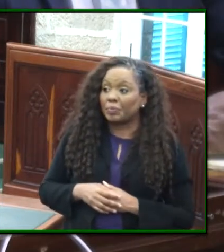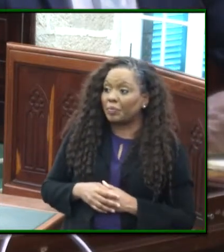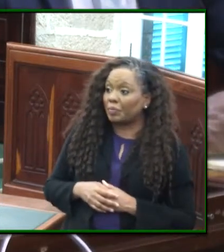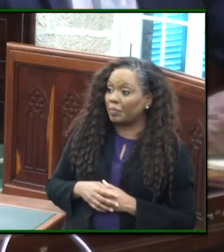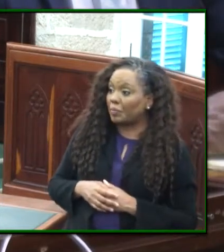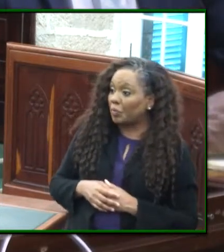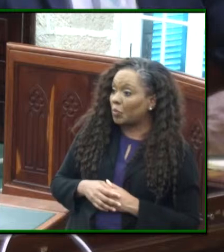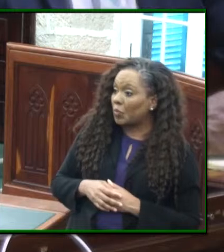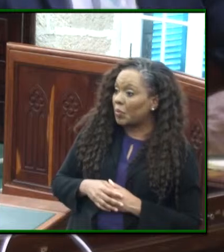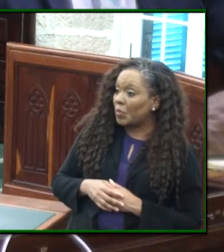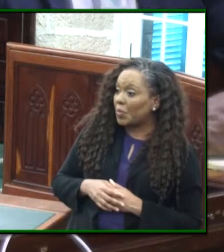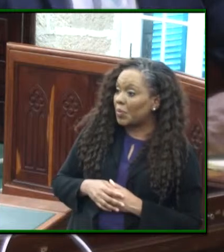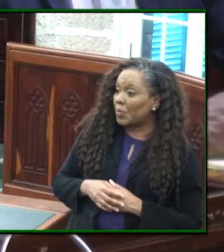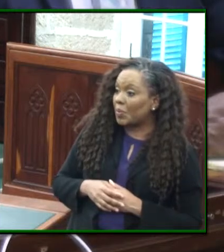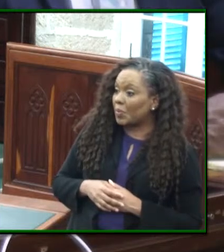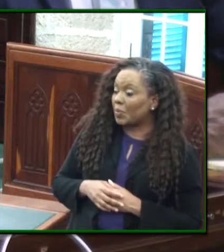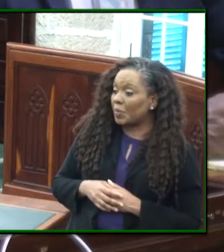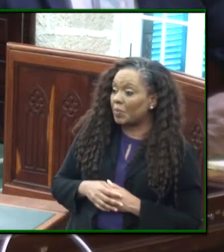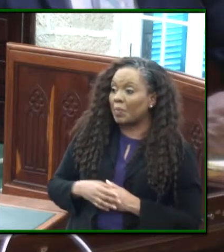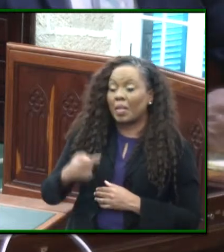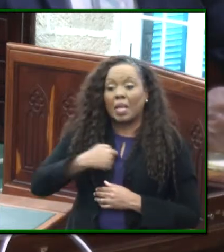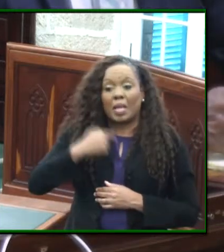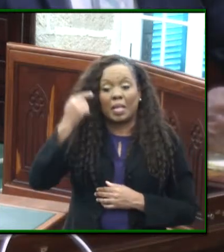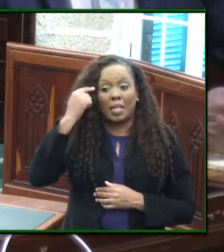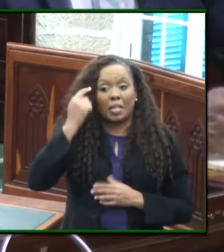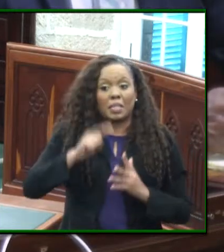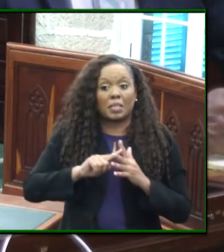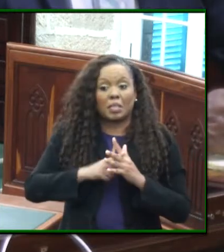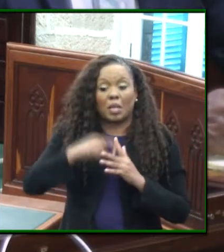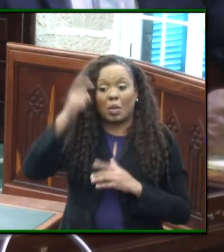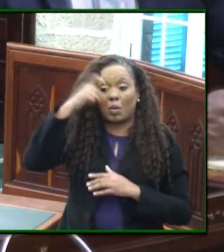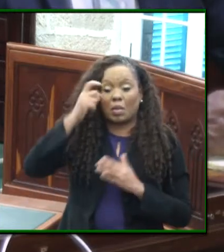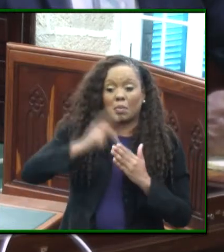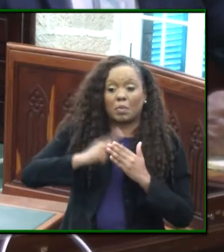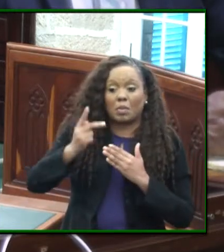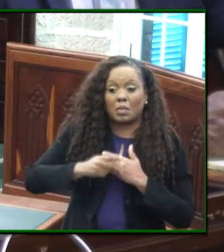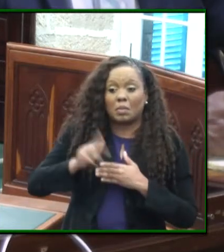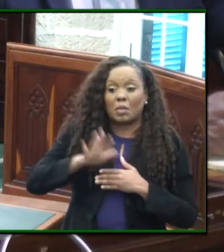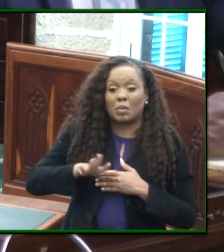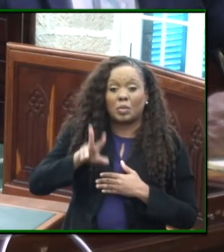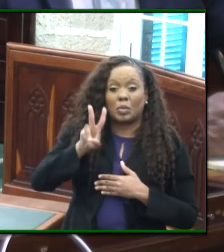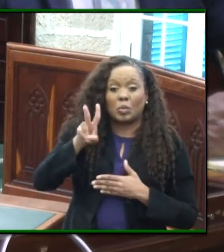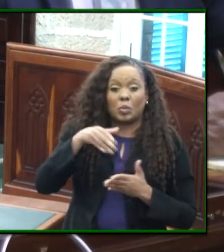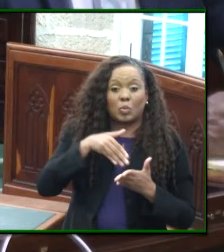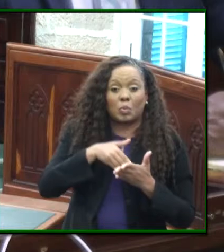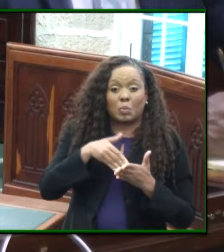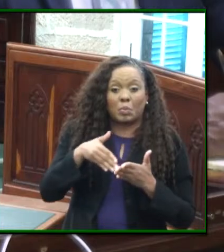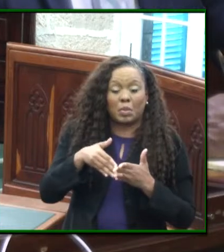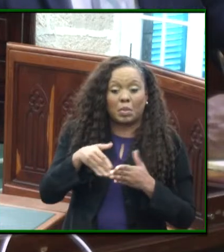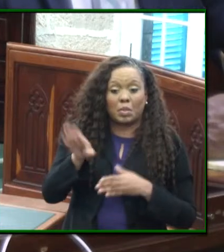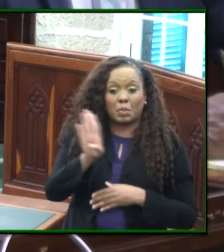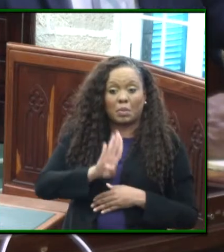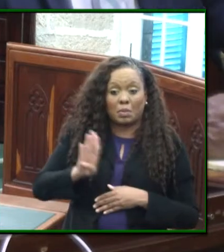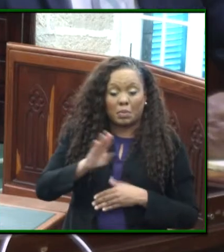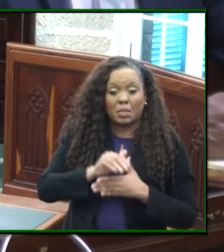StartWise. The StartWise program, I think, came in at just over 2 million Barbados dollars.